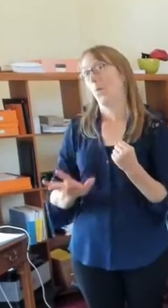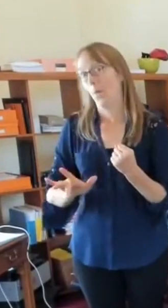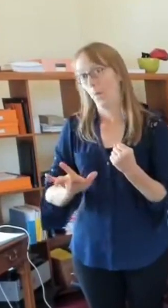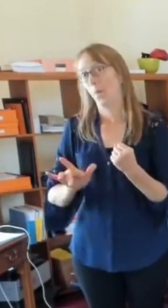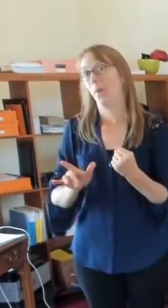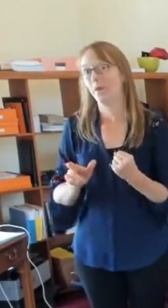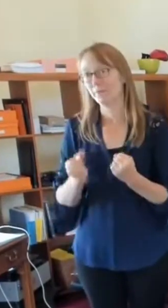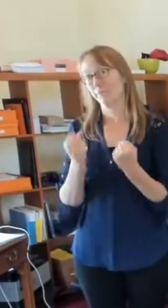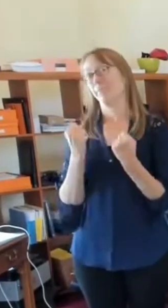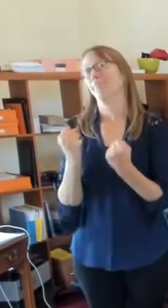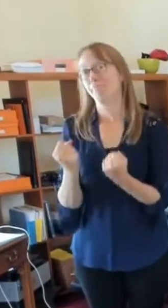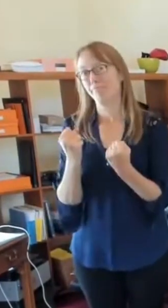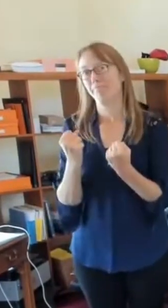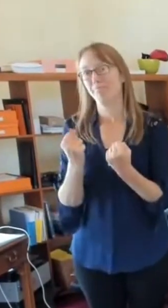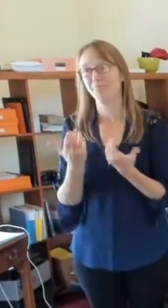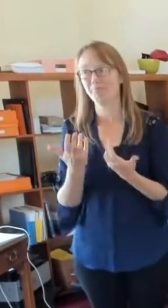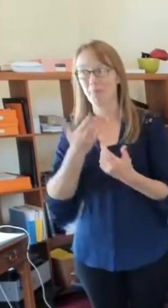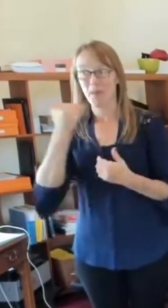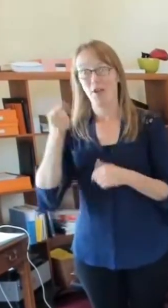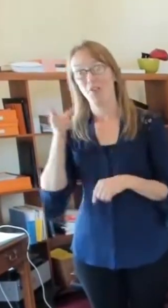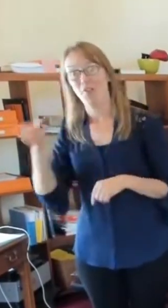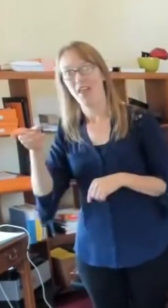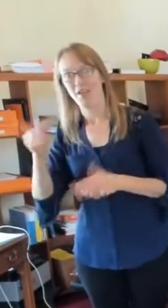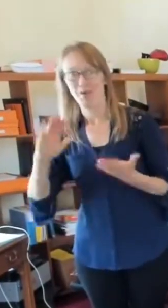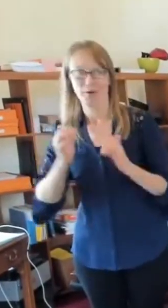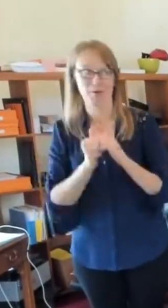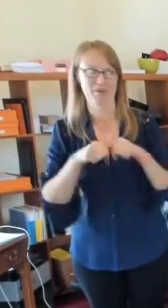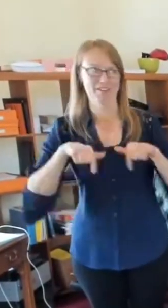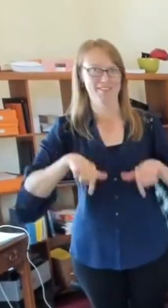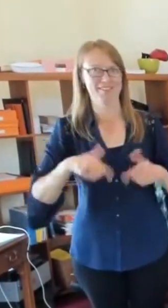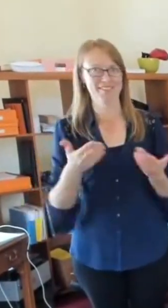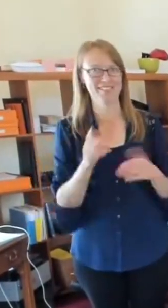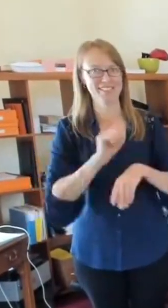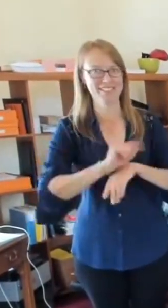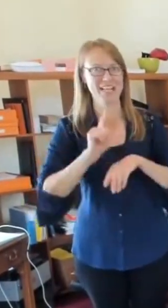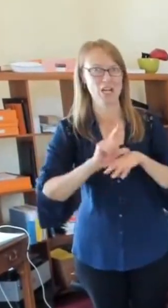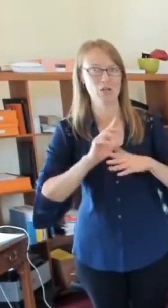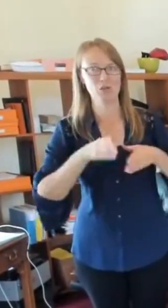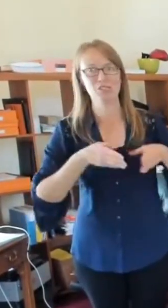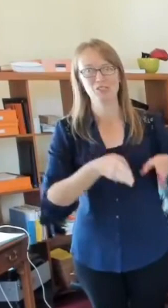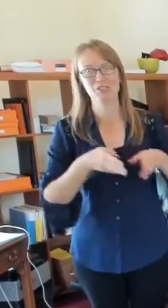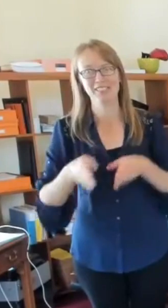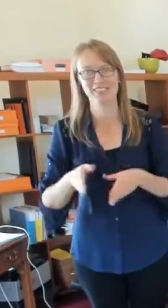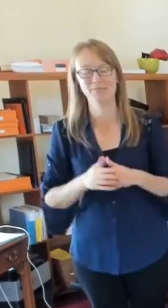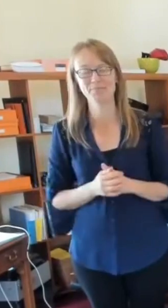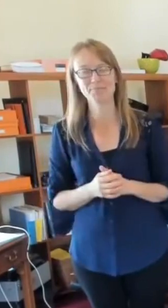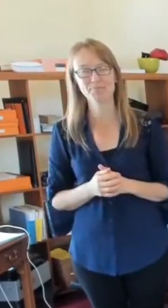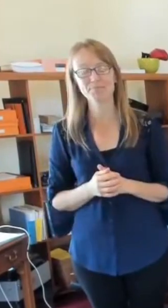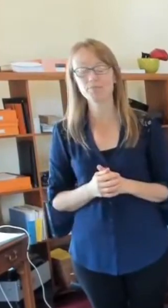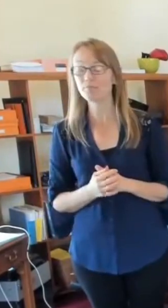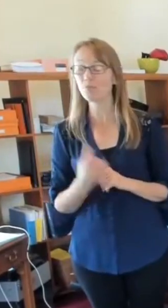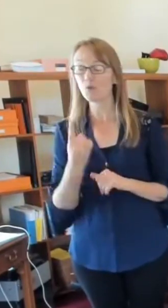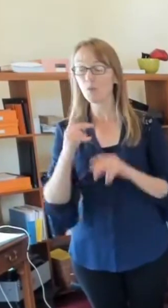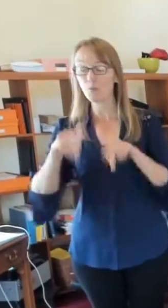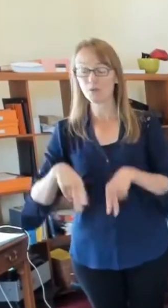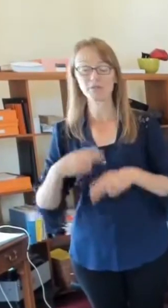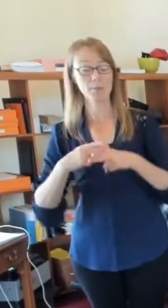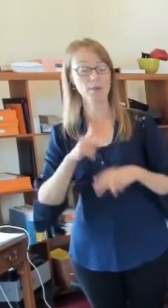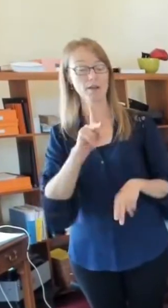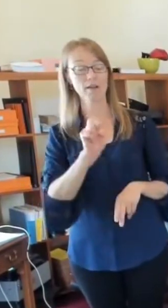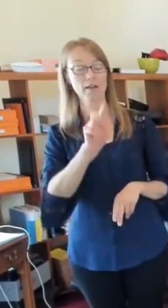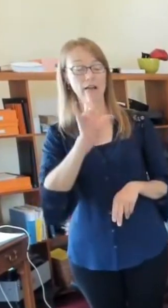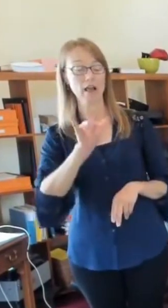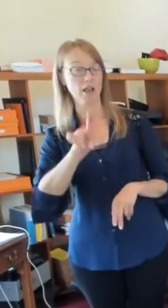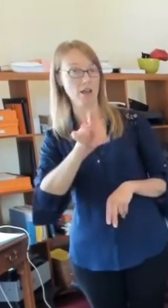streets or streets anywhere in the city of St. Louis. Question from Kelly: do you think that the